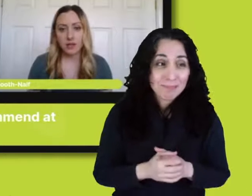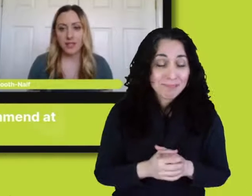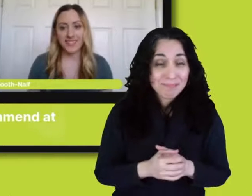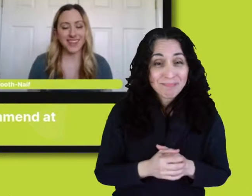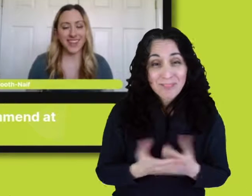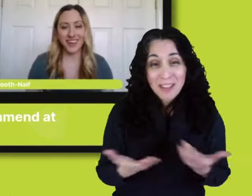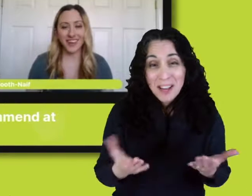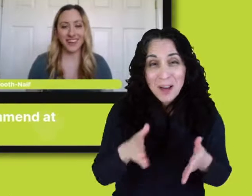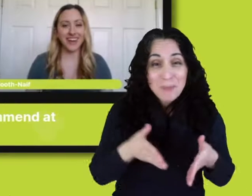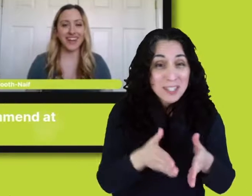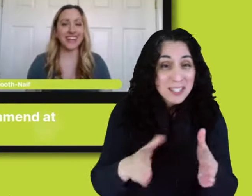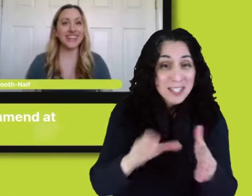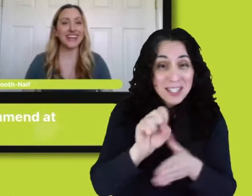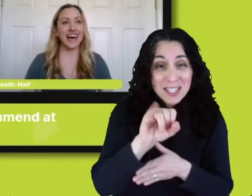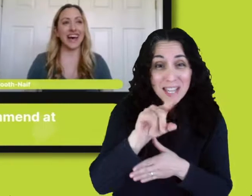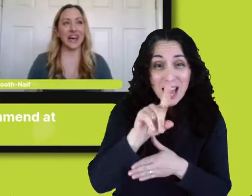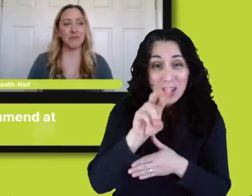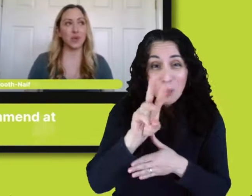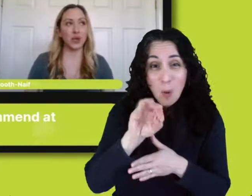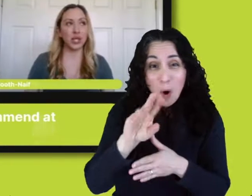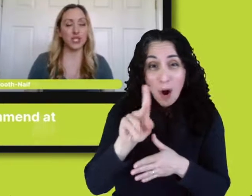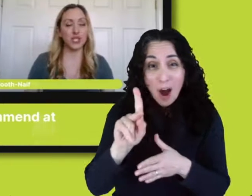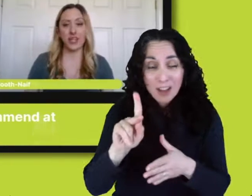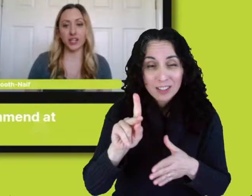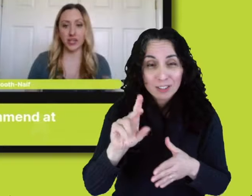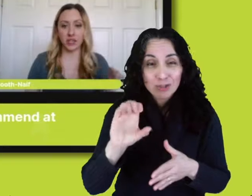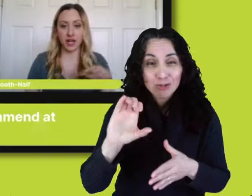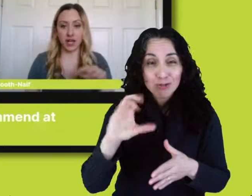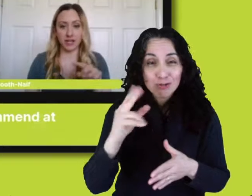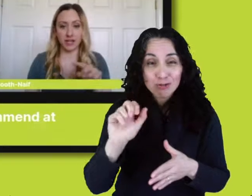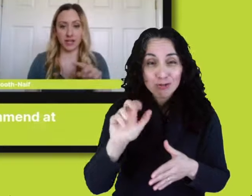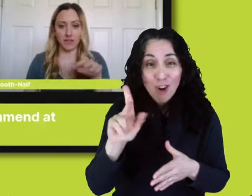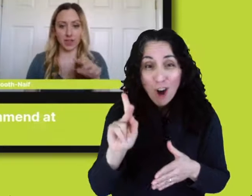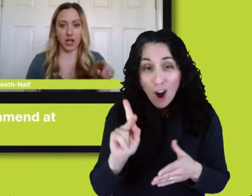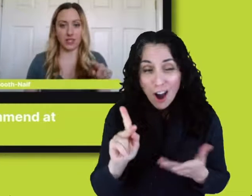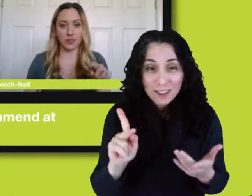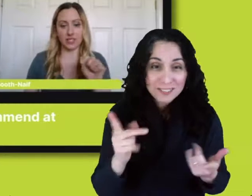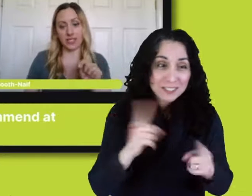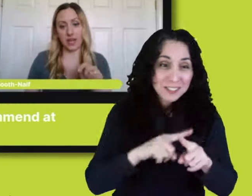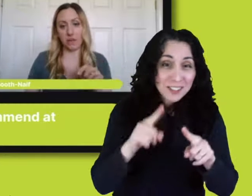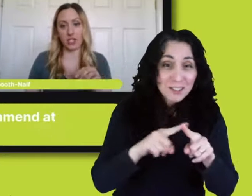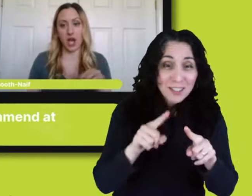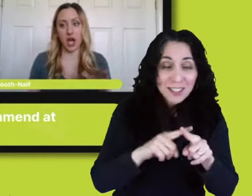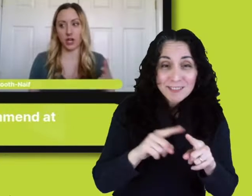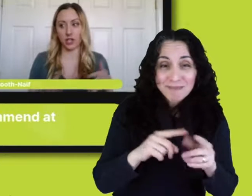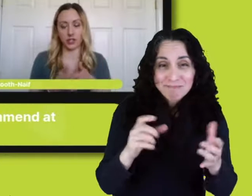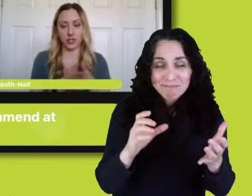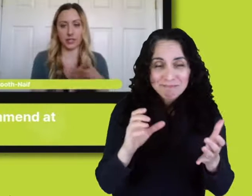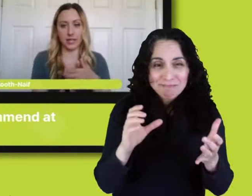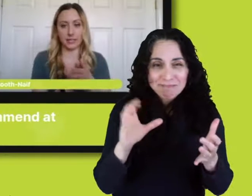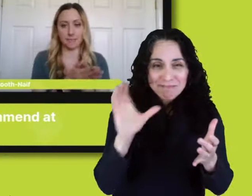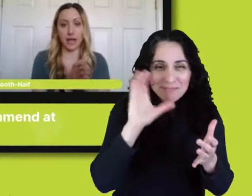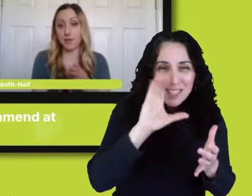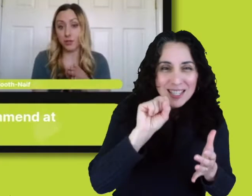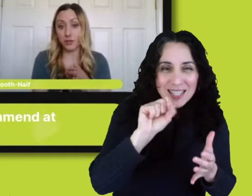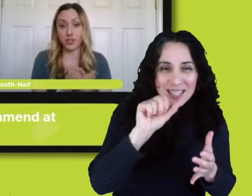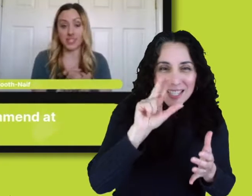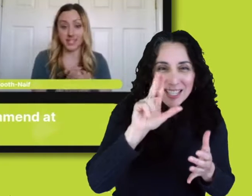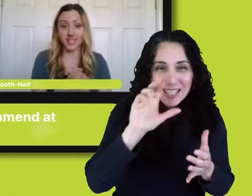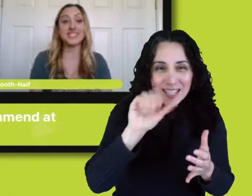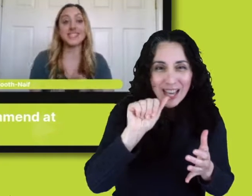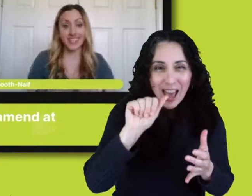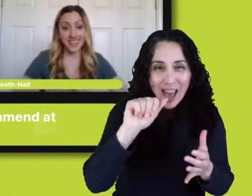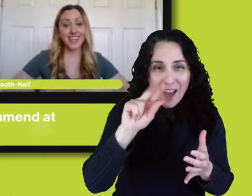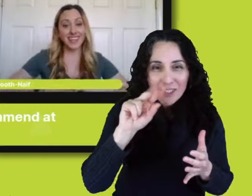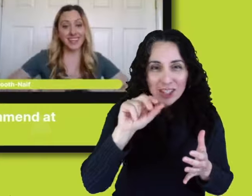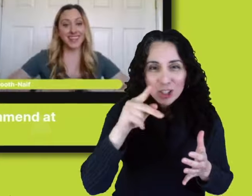chalk is another great one, where you can do little scavenger hunts with sidewalk chalk or little obstacle.